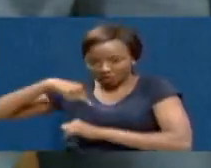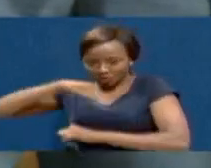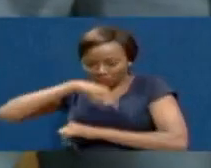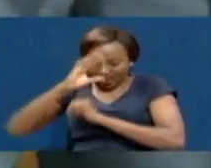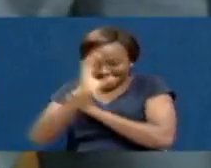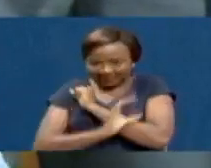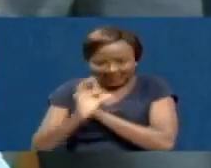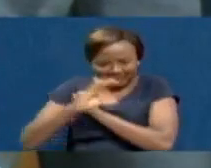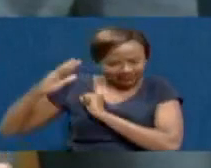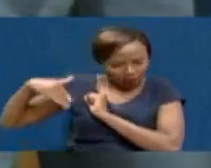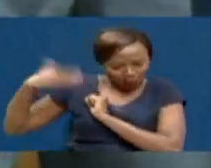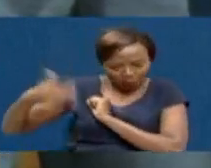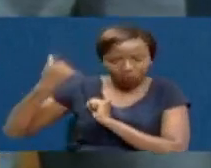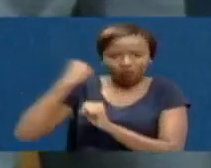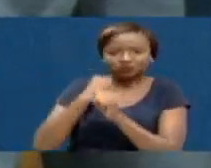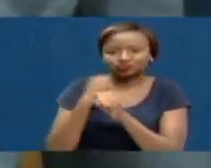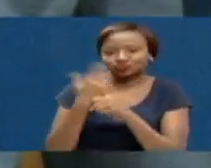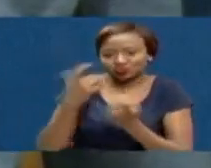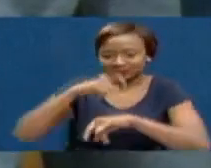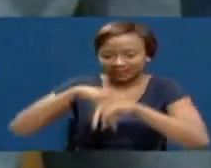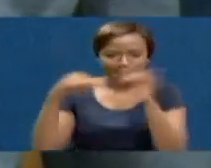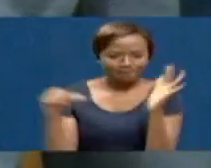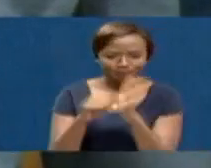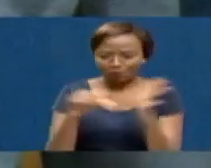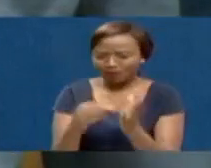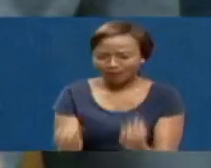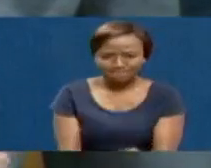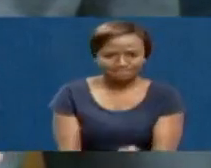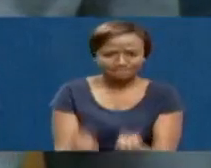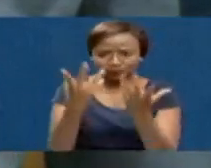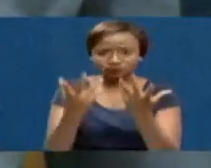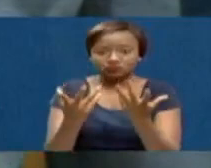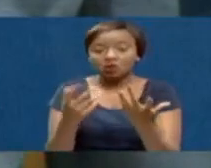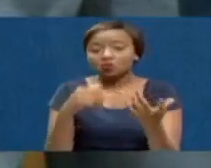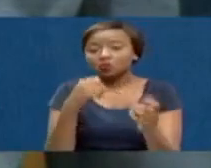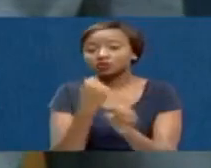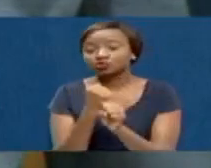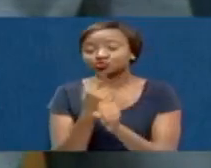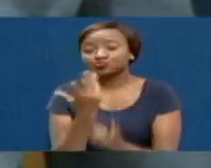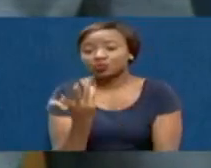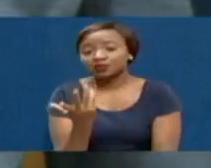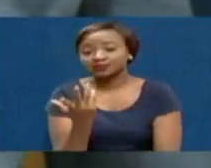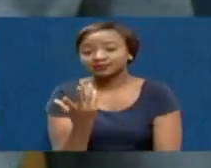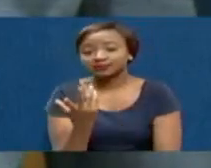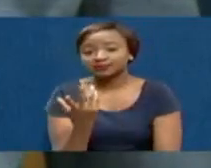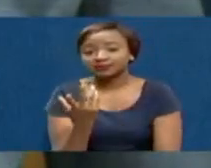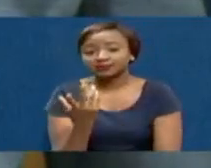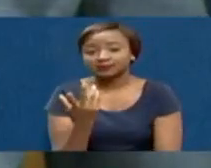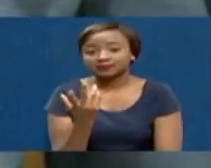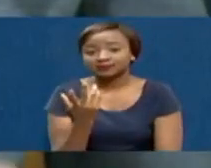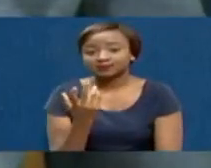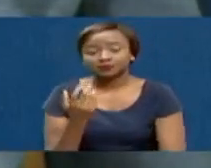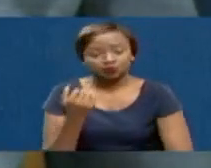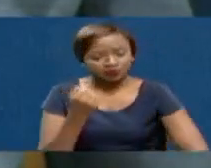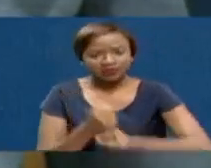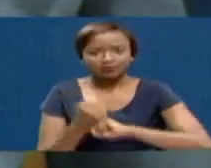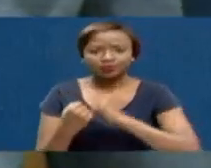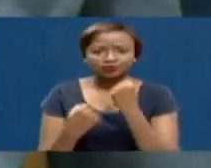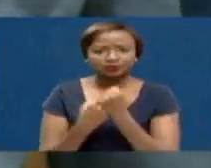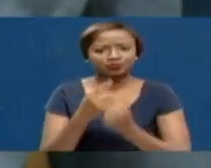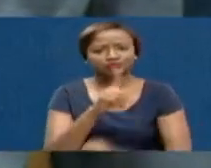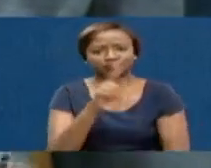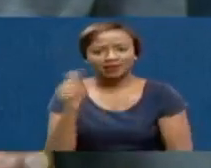done in times of extreme testing and in times of extreme